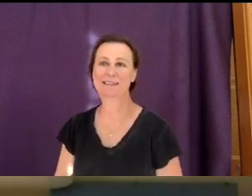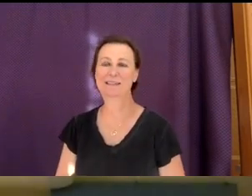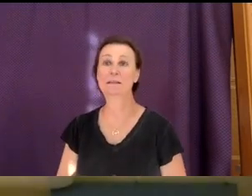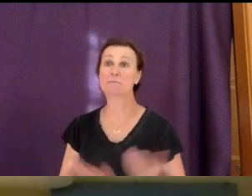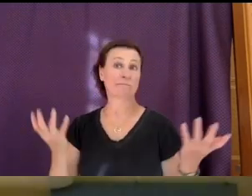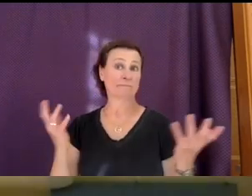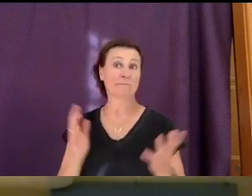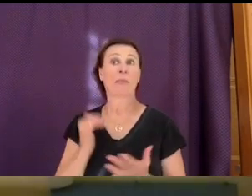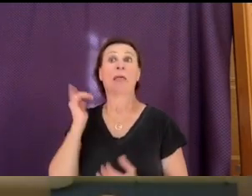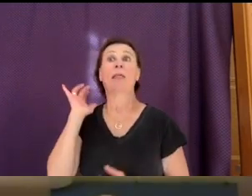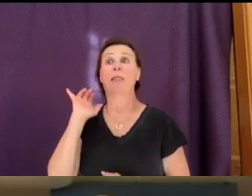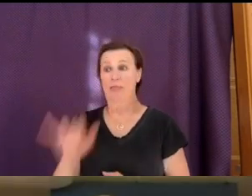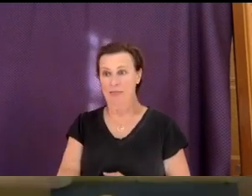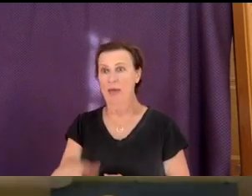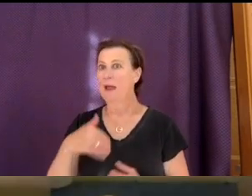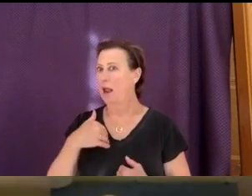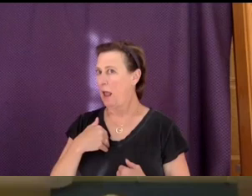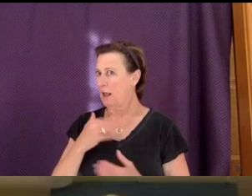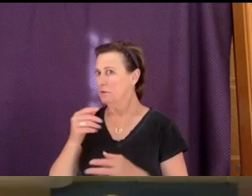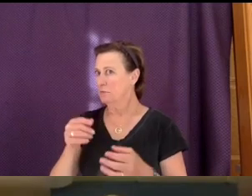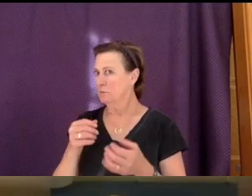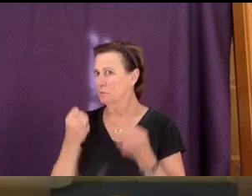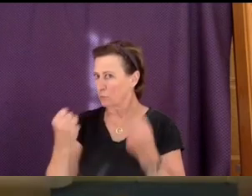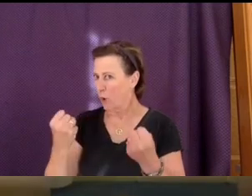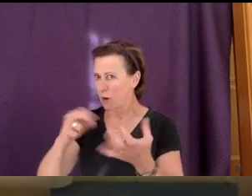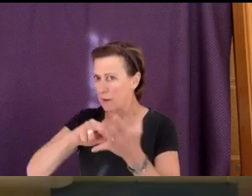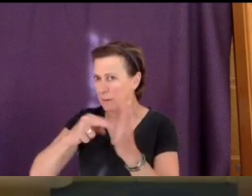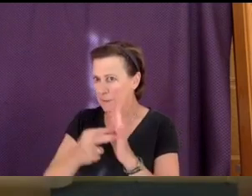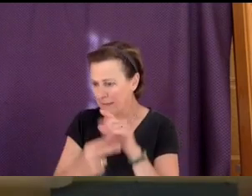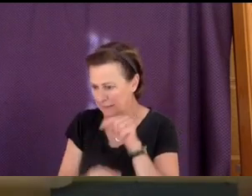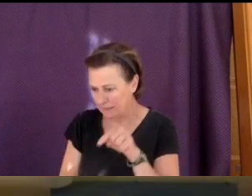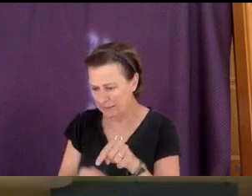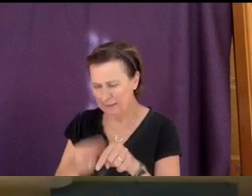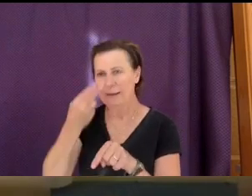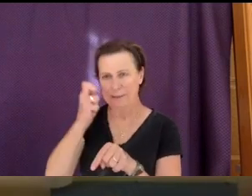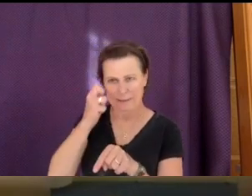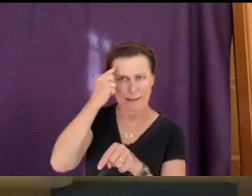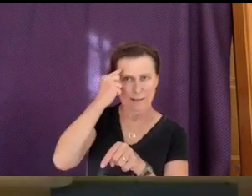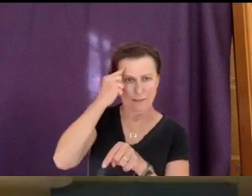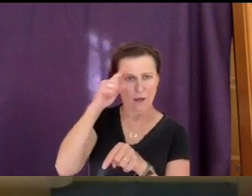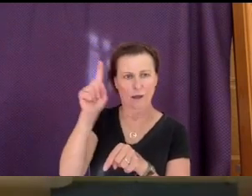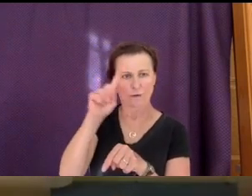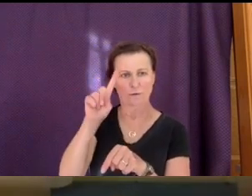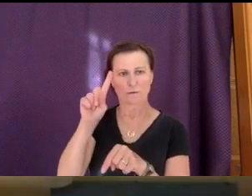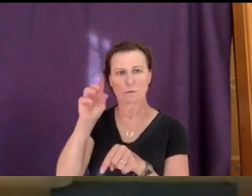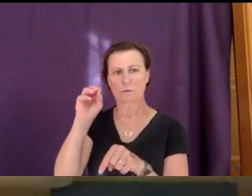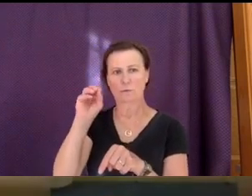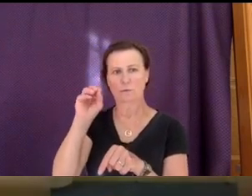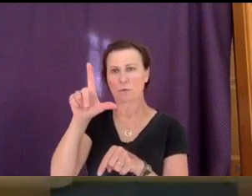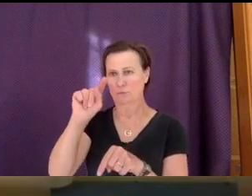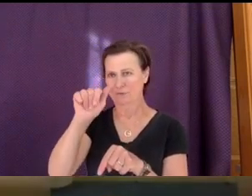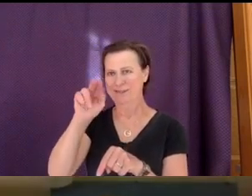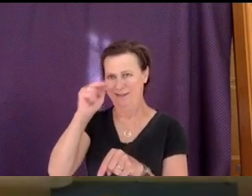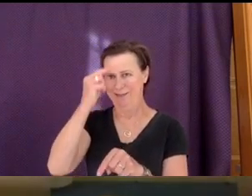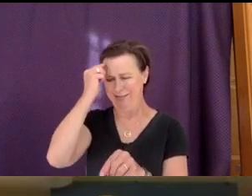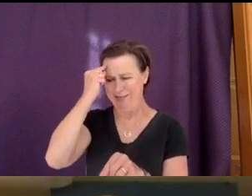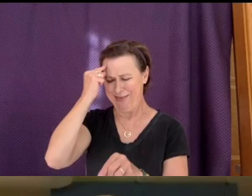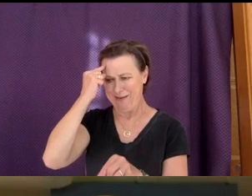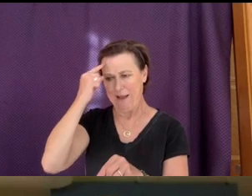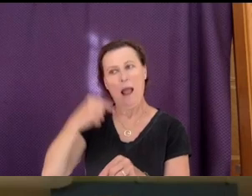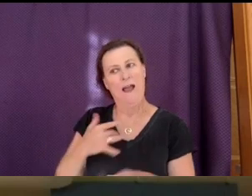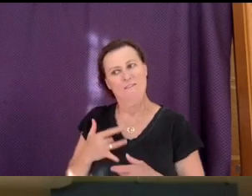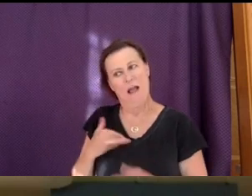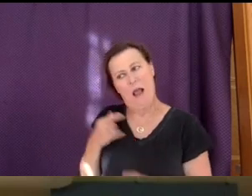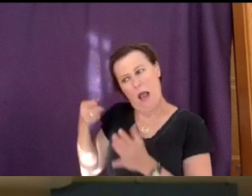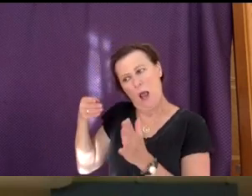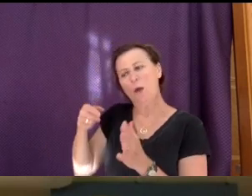Well, this has implications, he thought. I felt that I owed this process, to say the least,